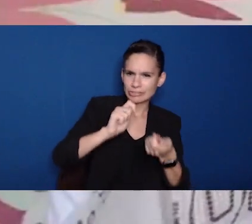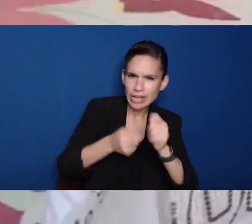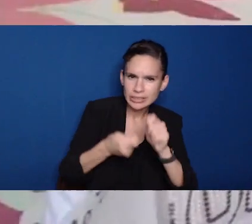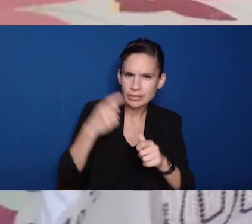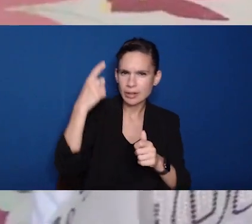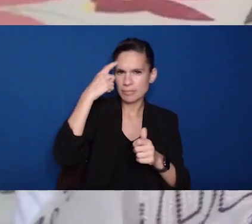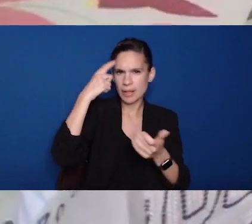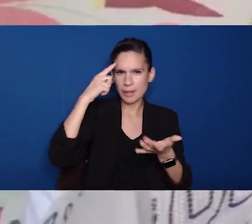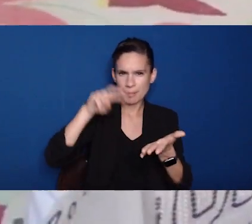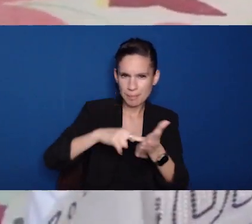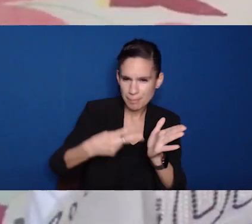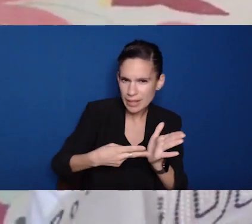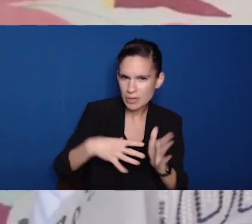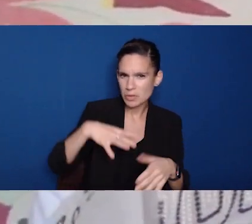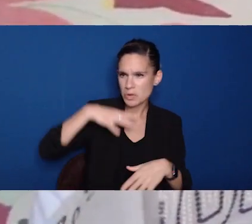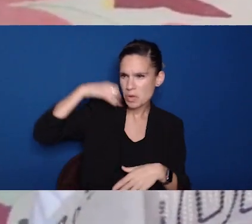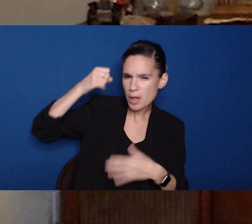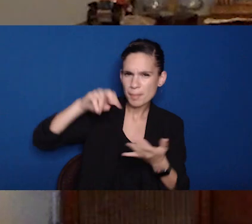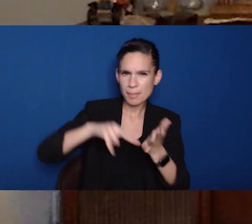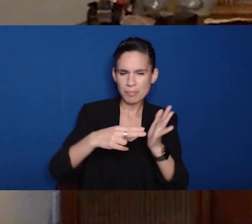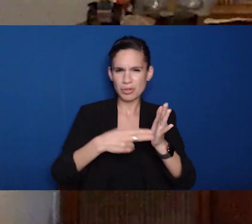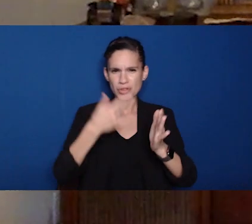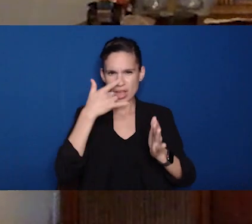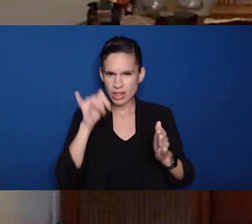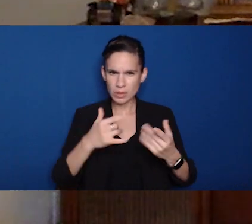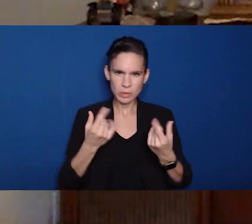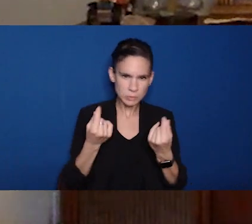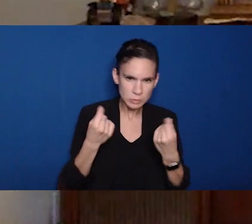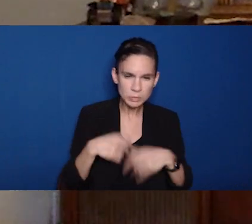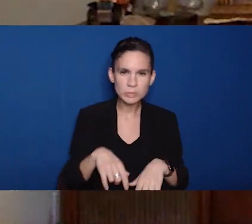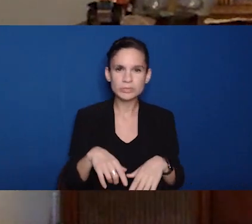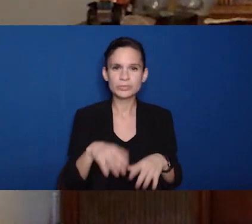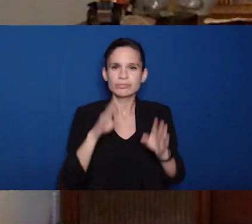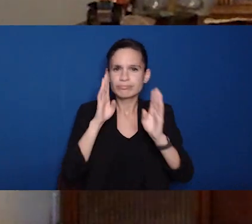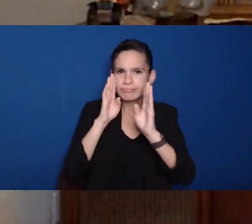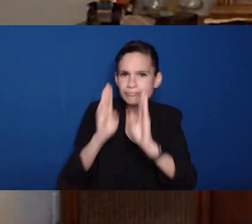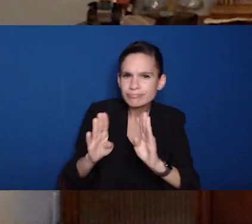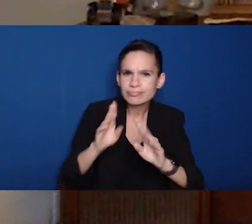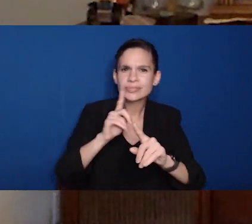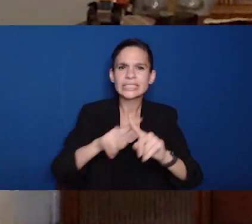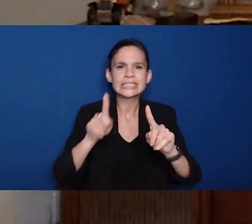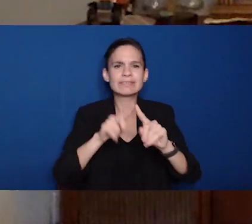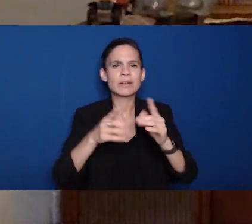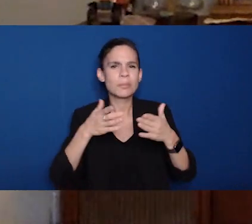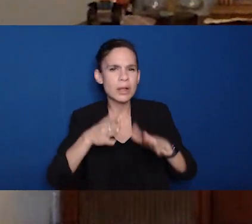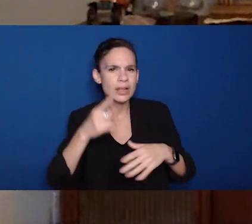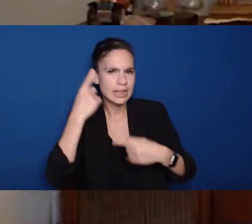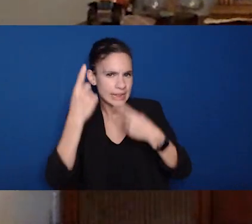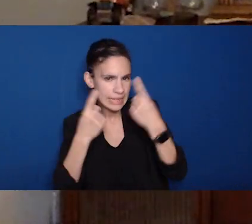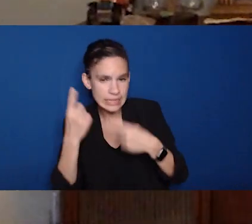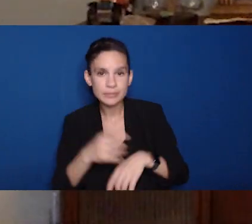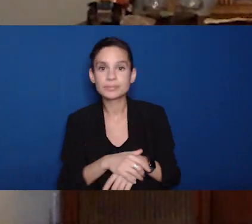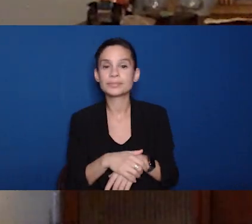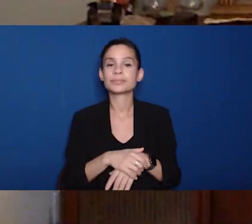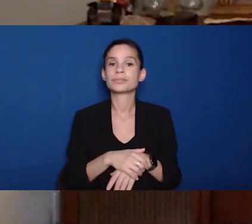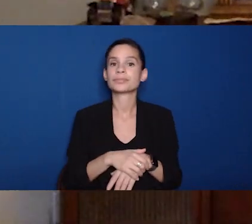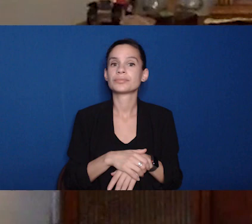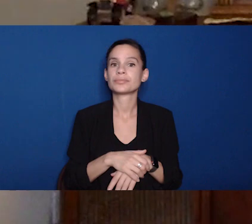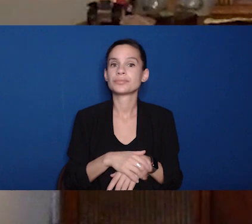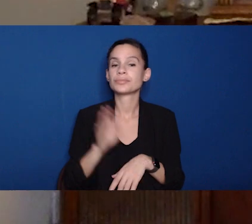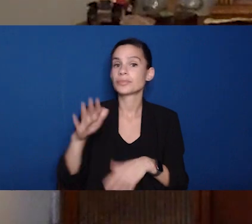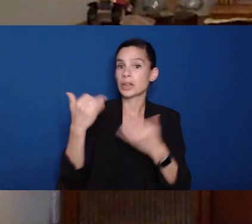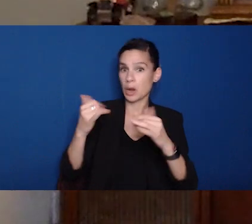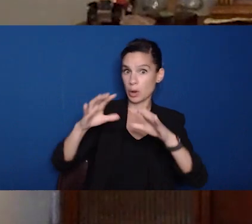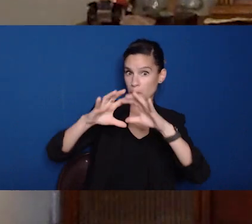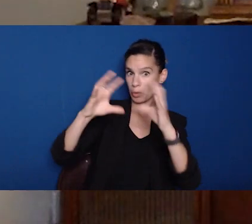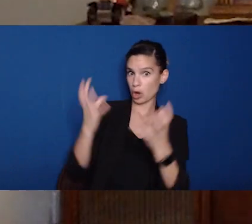mindset on what it means to age. How do you think we as a nation and as a globe should be dealing with